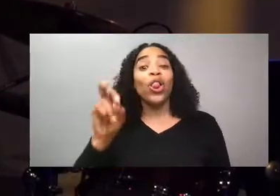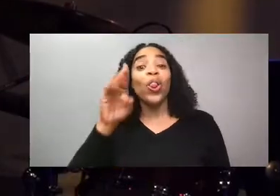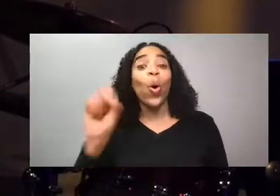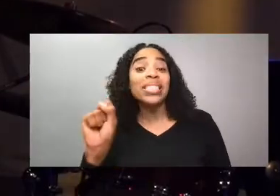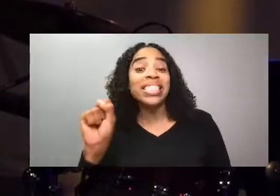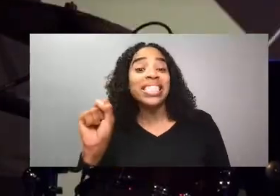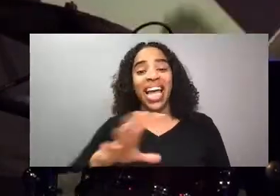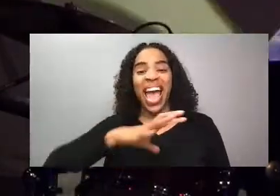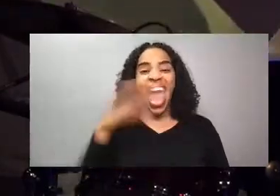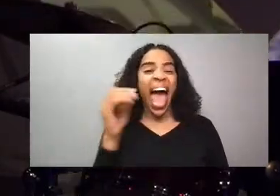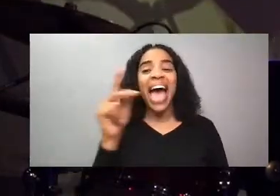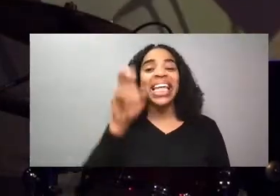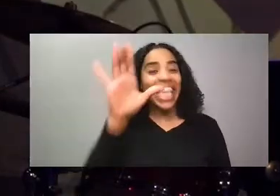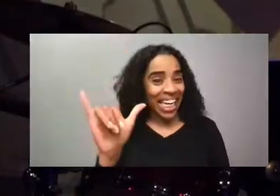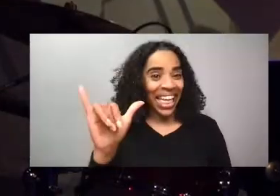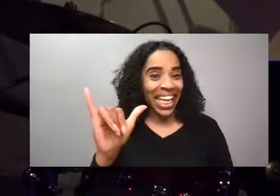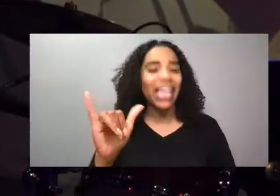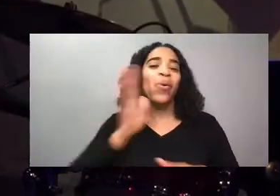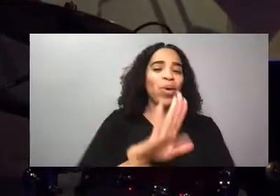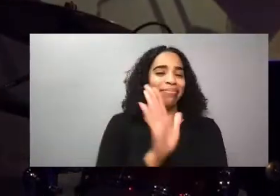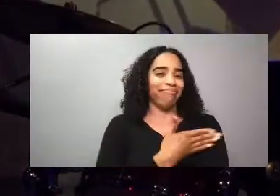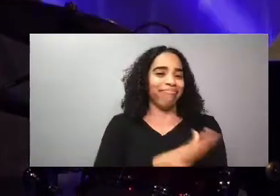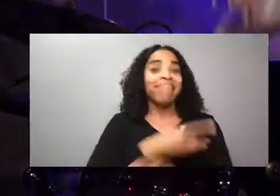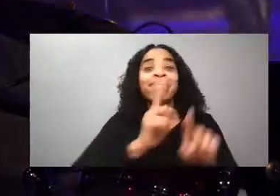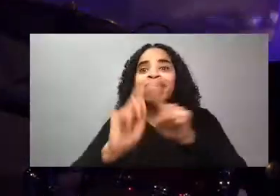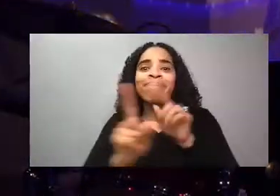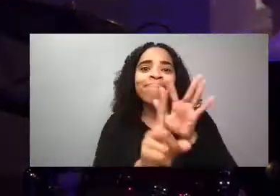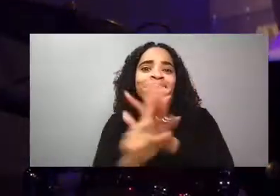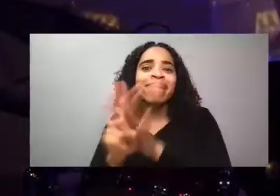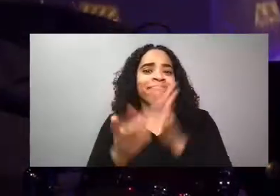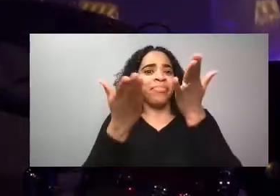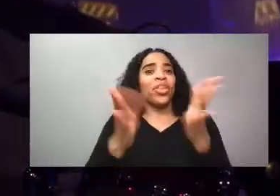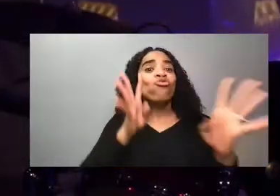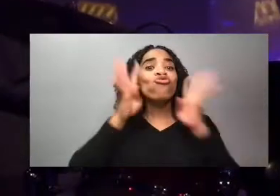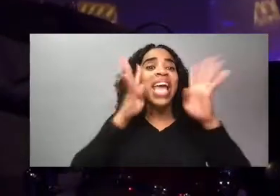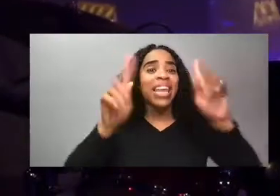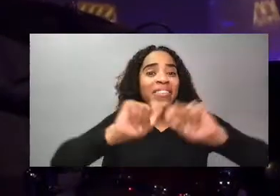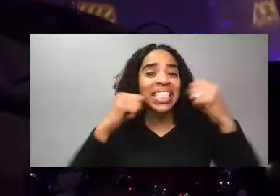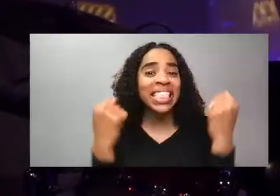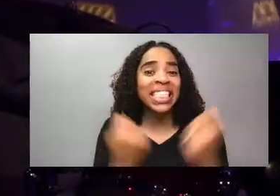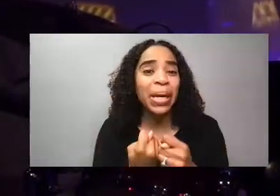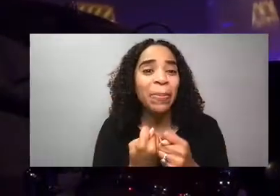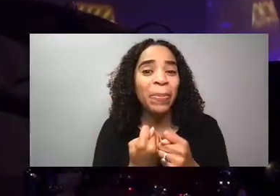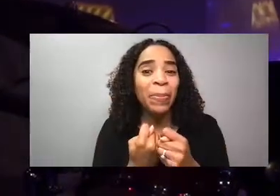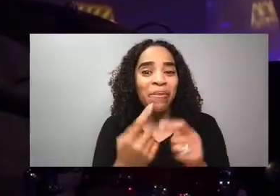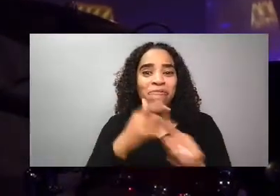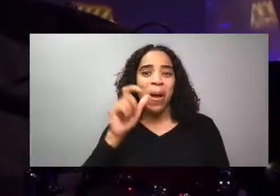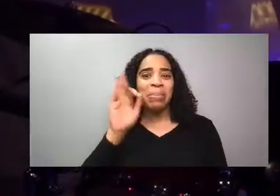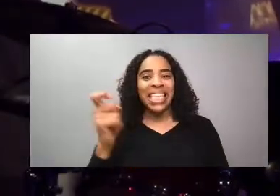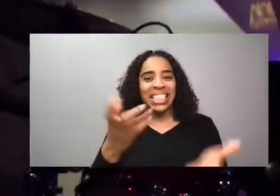Kennedy Caughell, and appearances by the creative team and band of six.